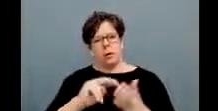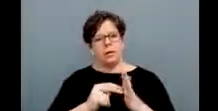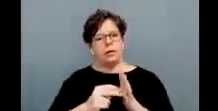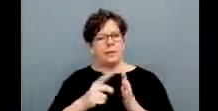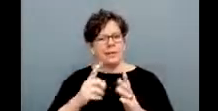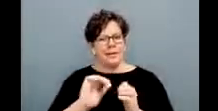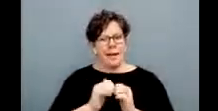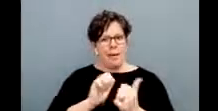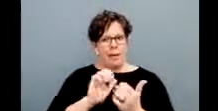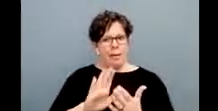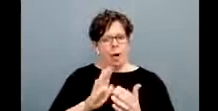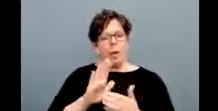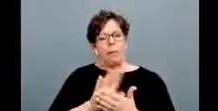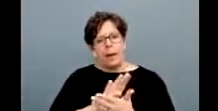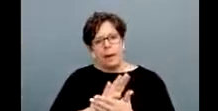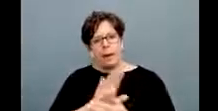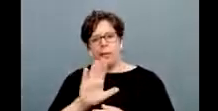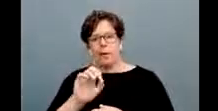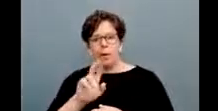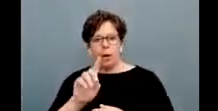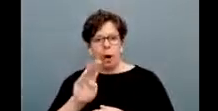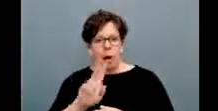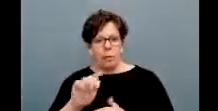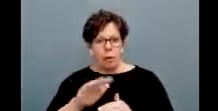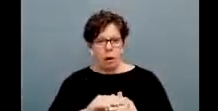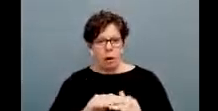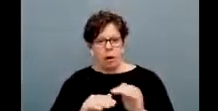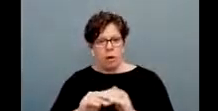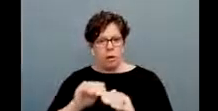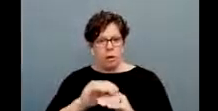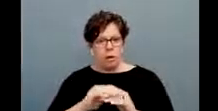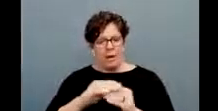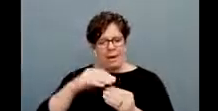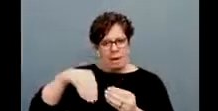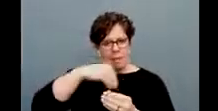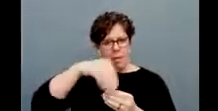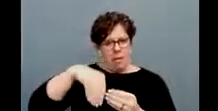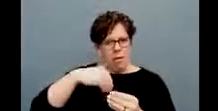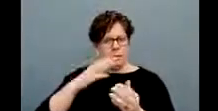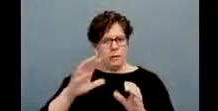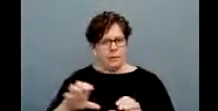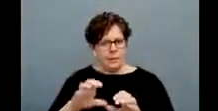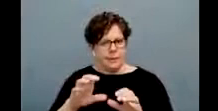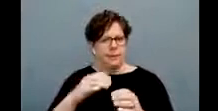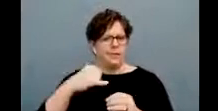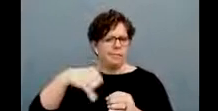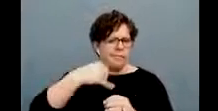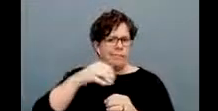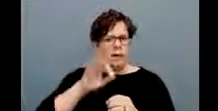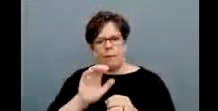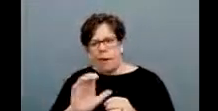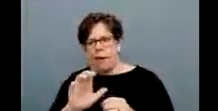paper, cardboard, and other household materials, which would be bound and decorated using twine and fabric,